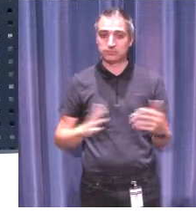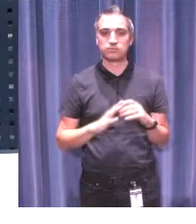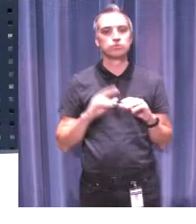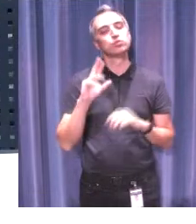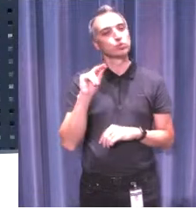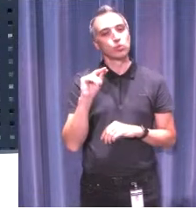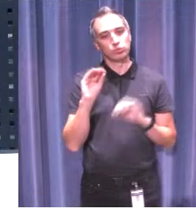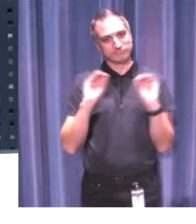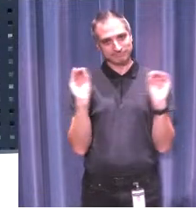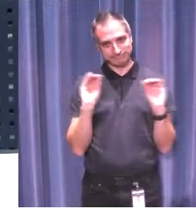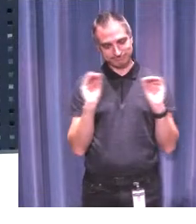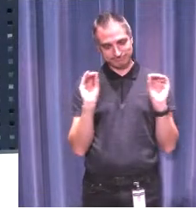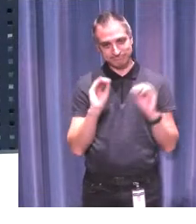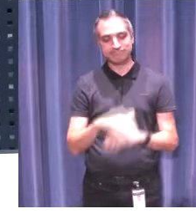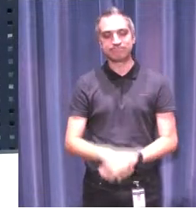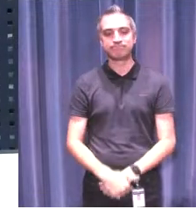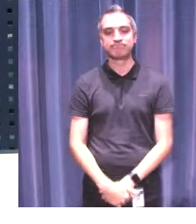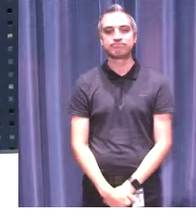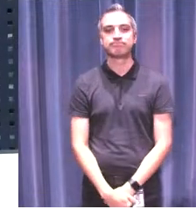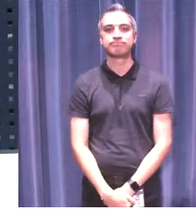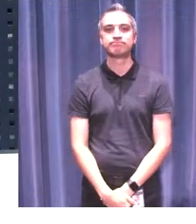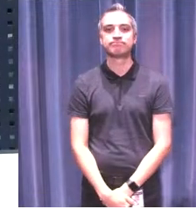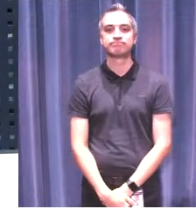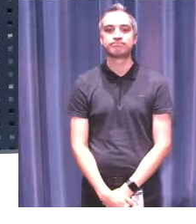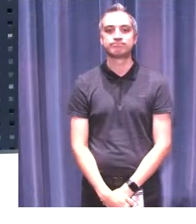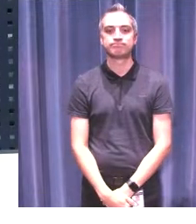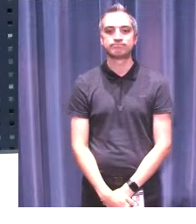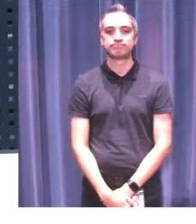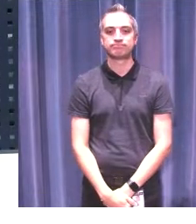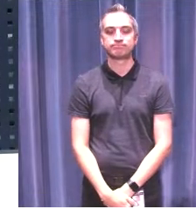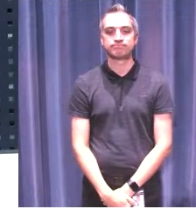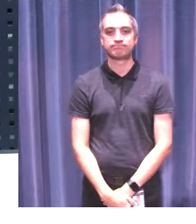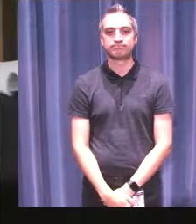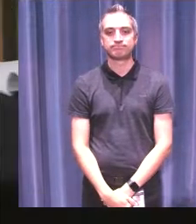do not. Okay.